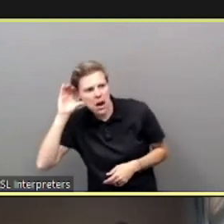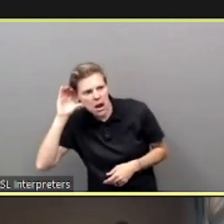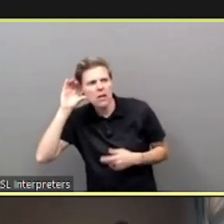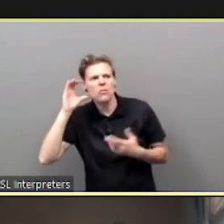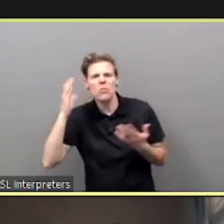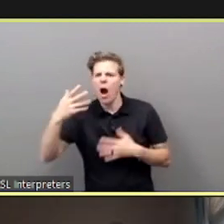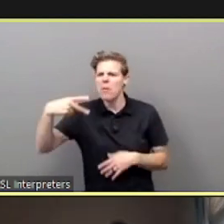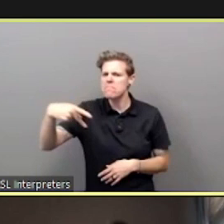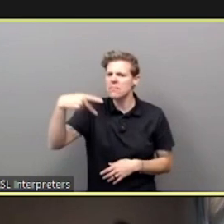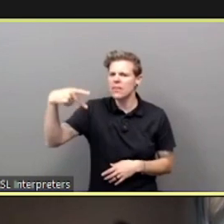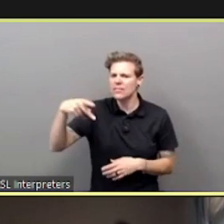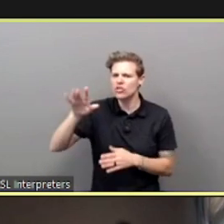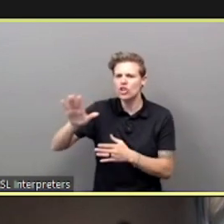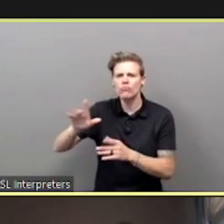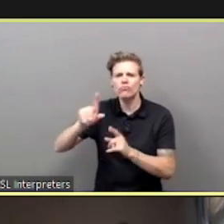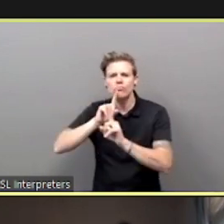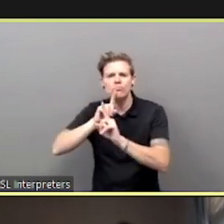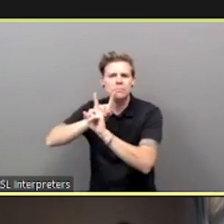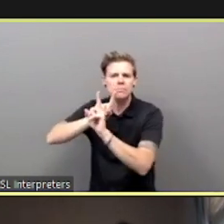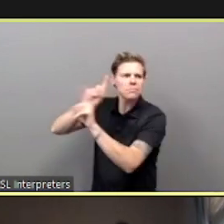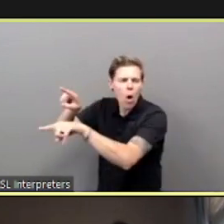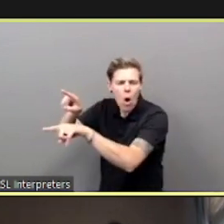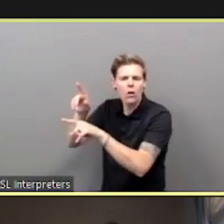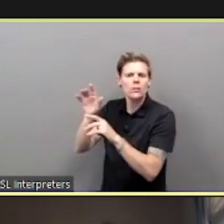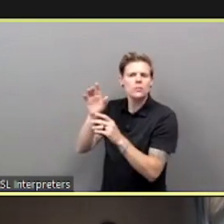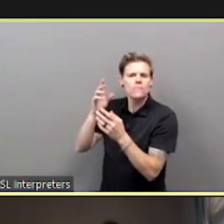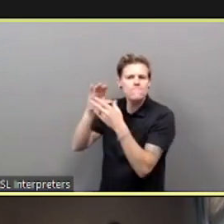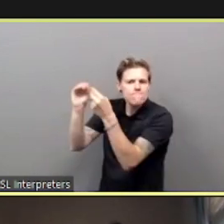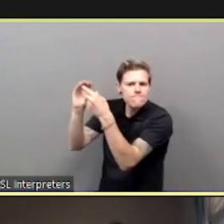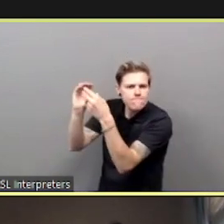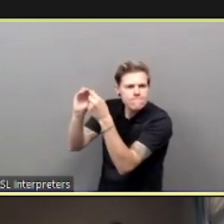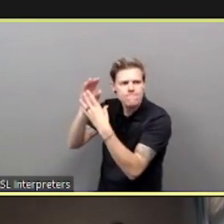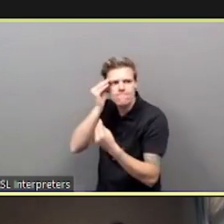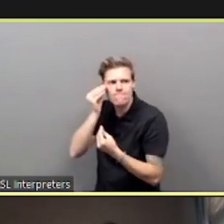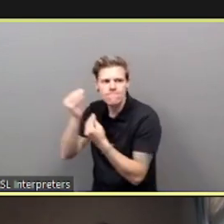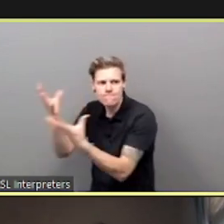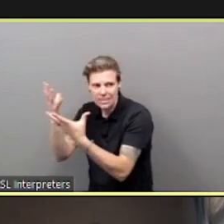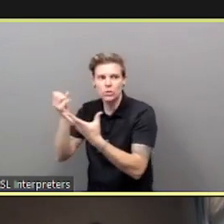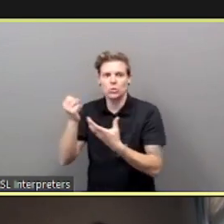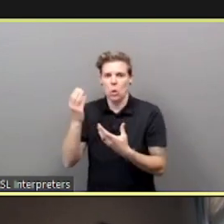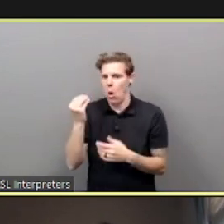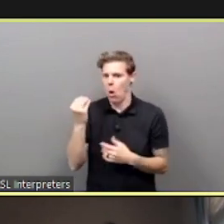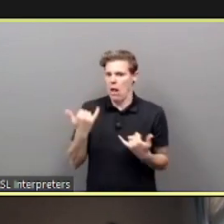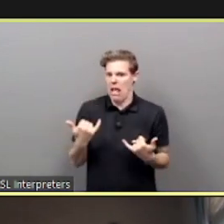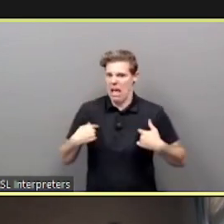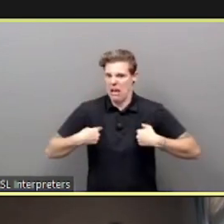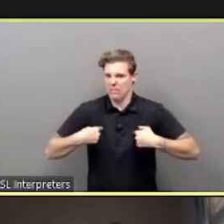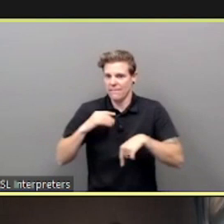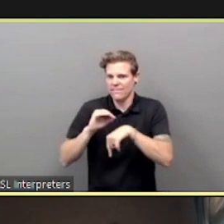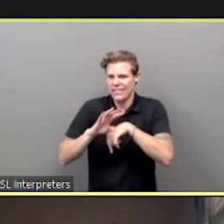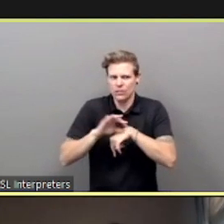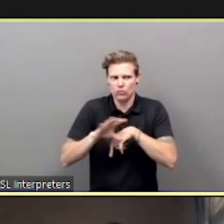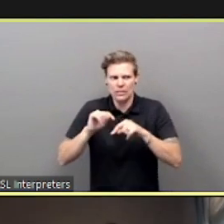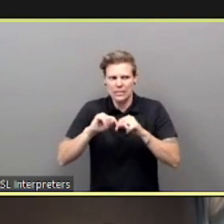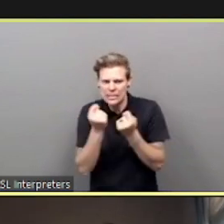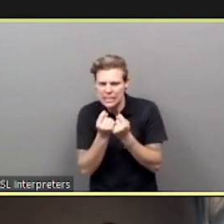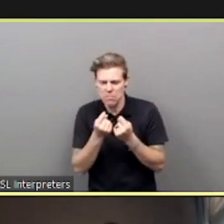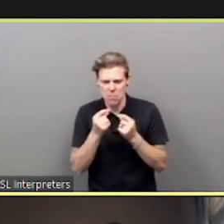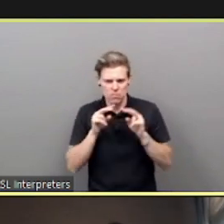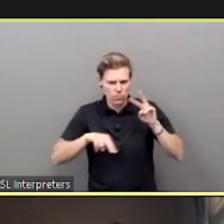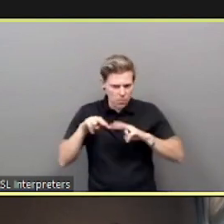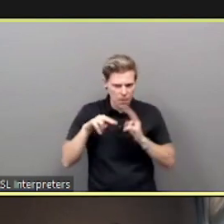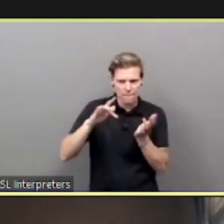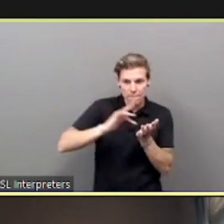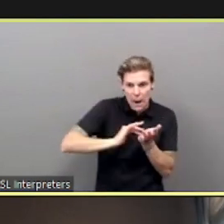Pfizer information. Then today, the Advisory Committee on Immunization Practices will be meeting today and